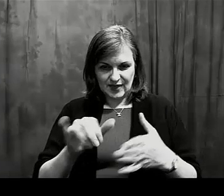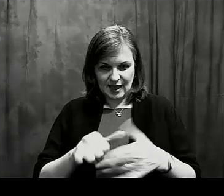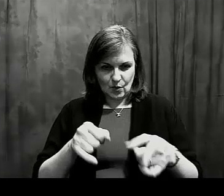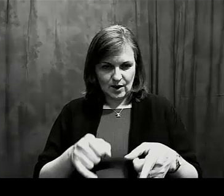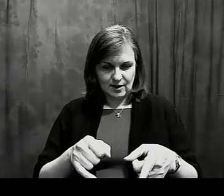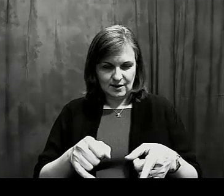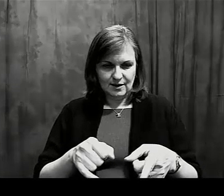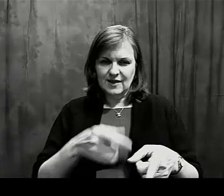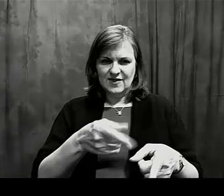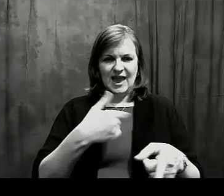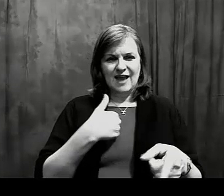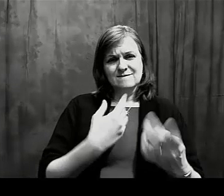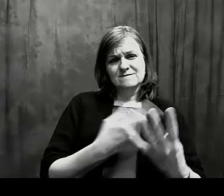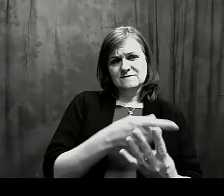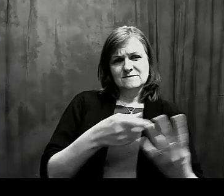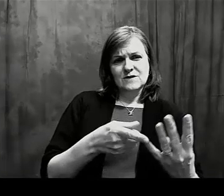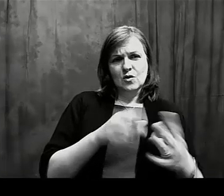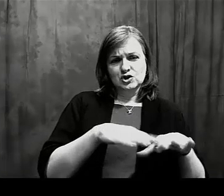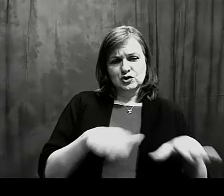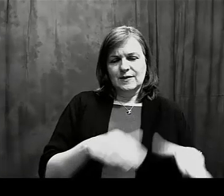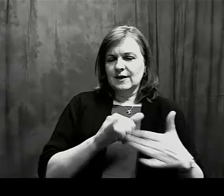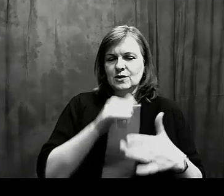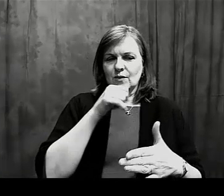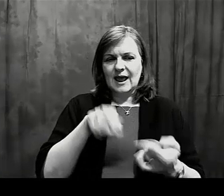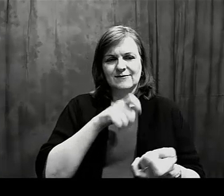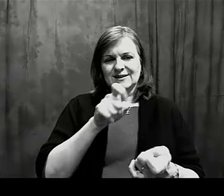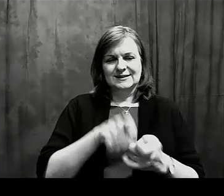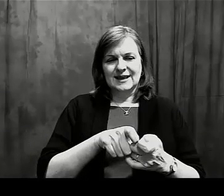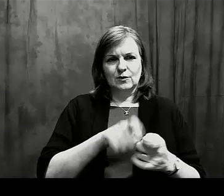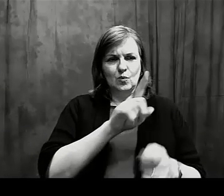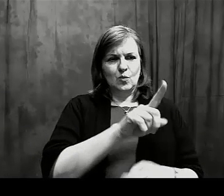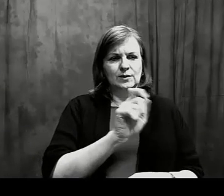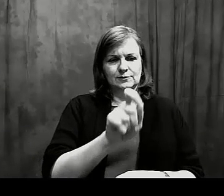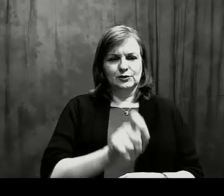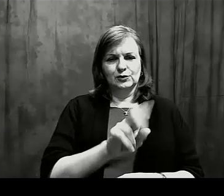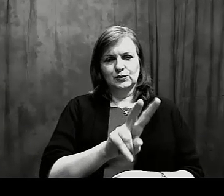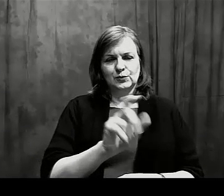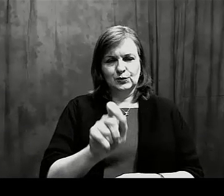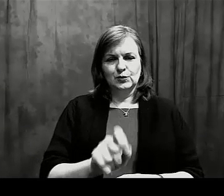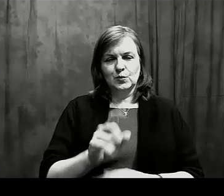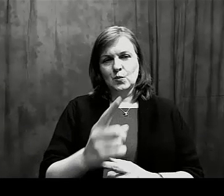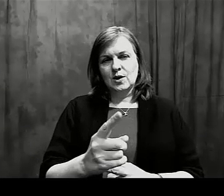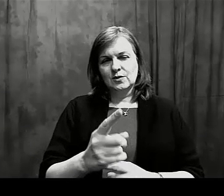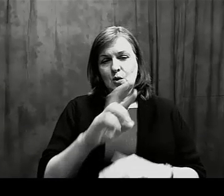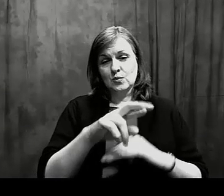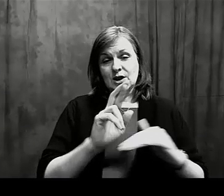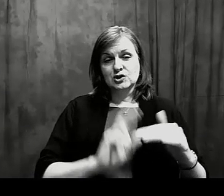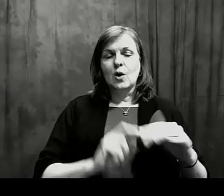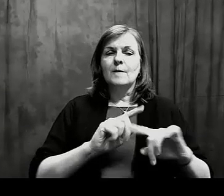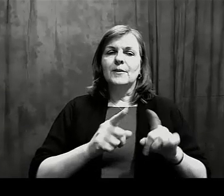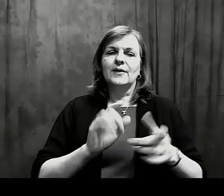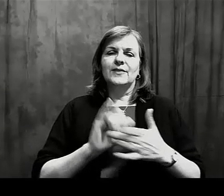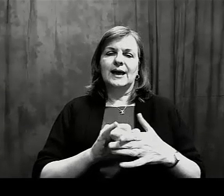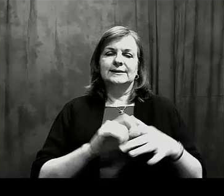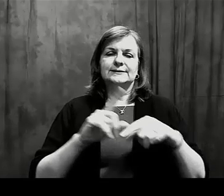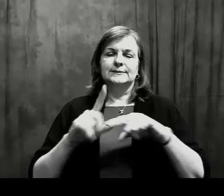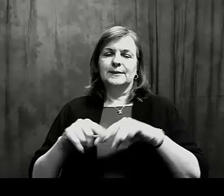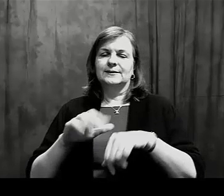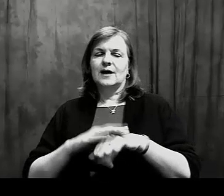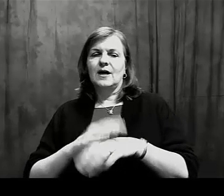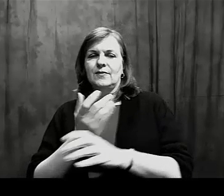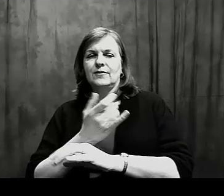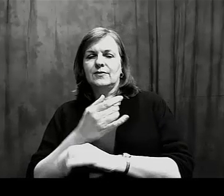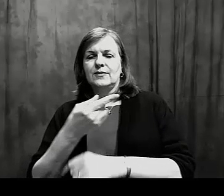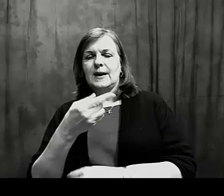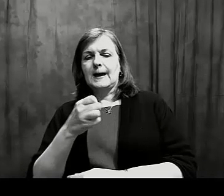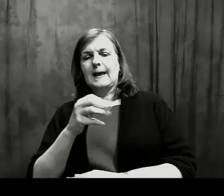exactly? No. They had 4 children, and they don't have the exact 4 ratio that we predicted. But this goes back